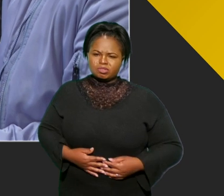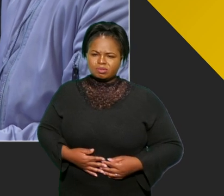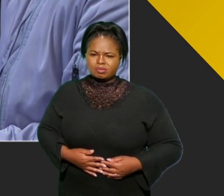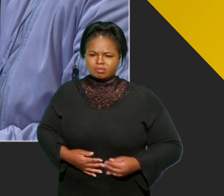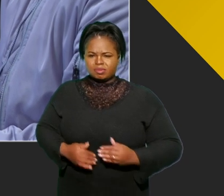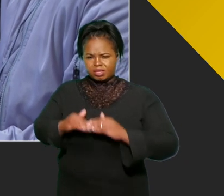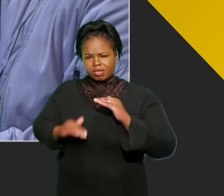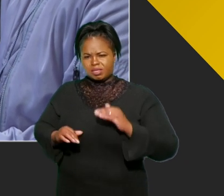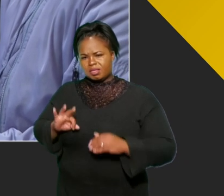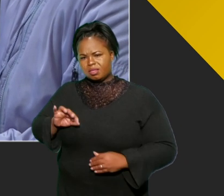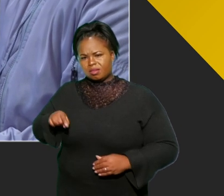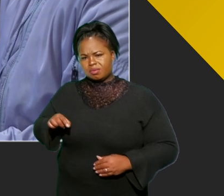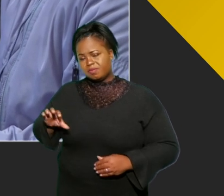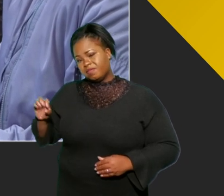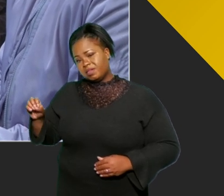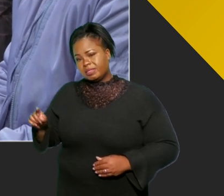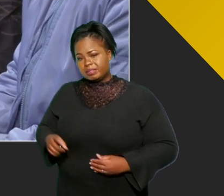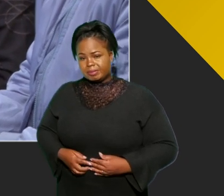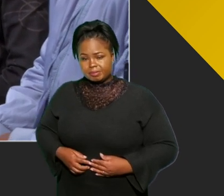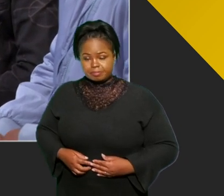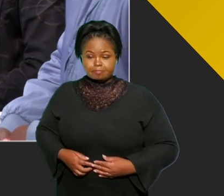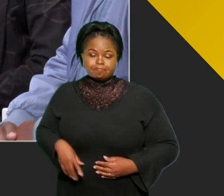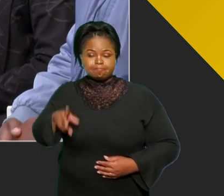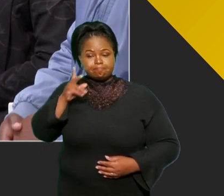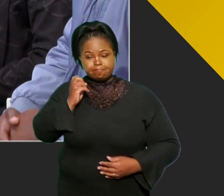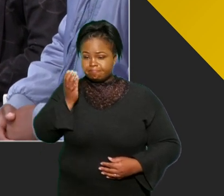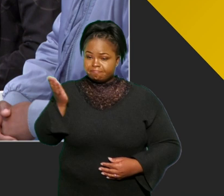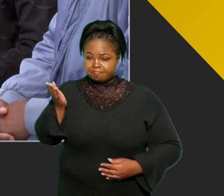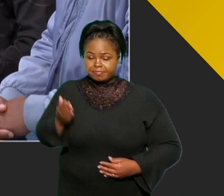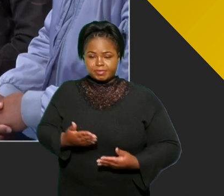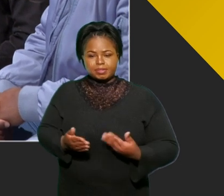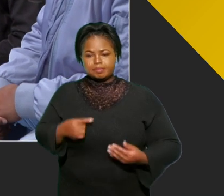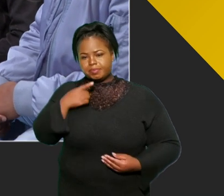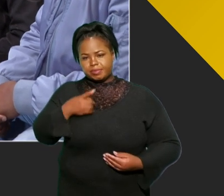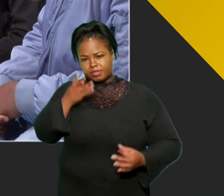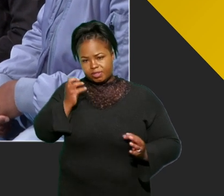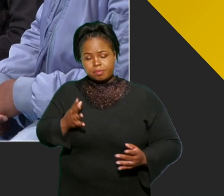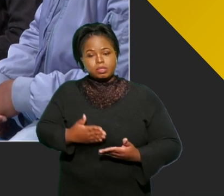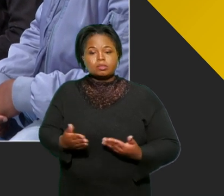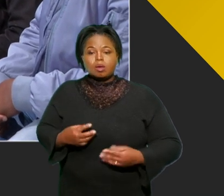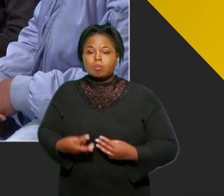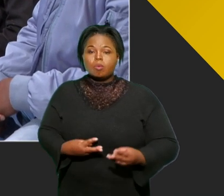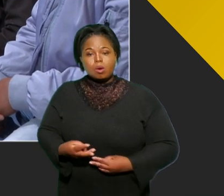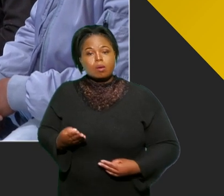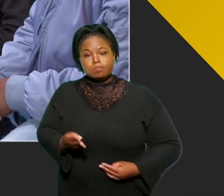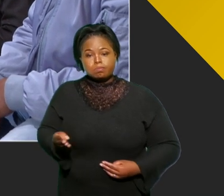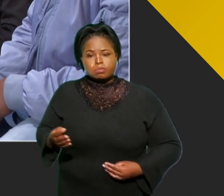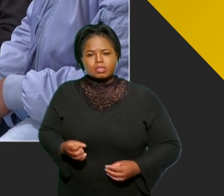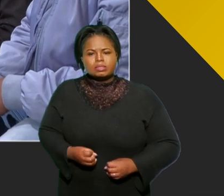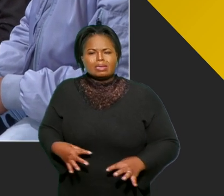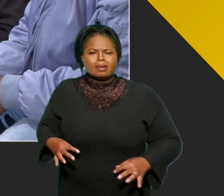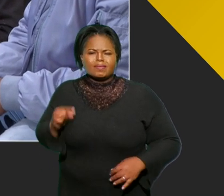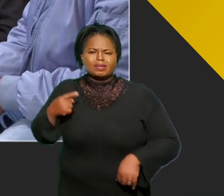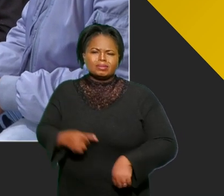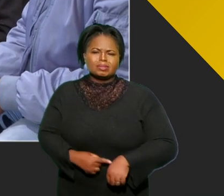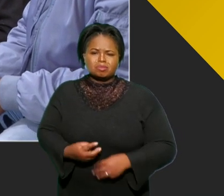be less than 3.5 as you said. Okay. Uyazwa-ke ukuthi abanye bakhuluma ngabafundi kodwa kunabantu abasebenzayo who just started umsebenzi